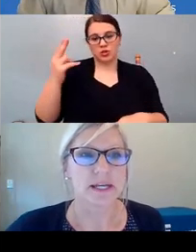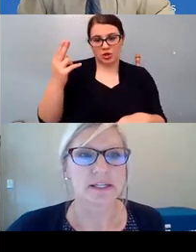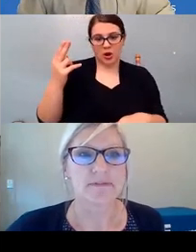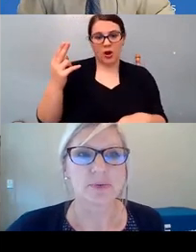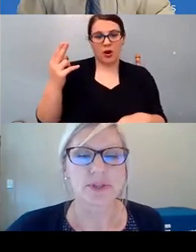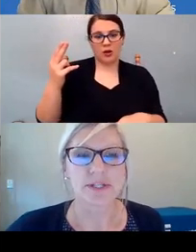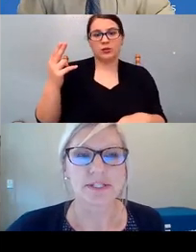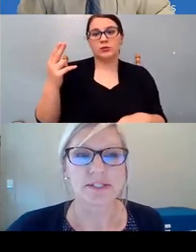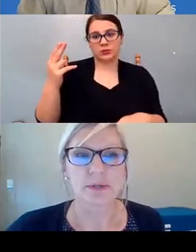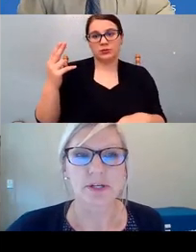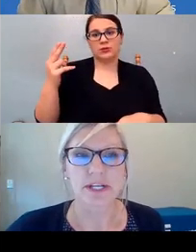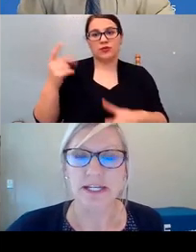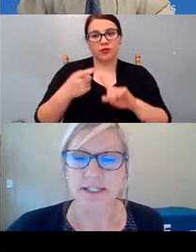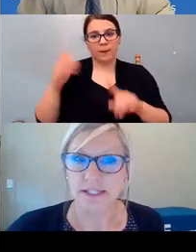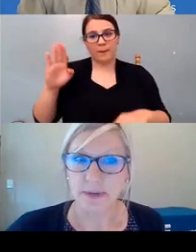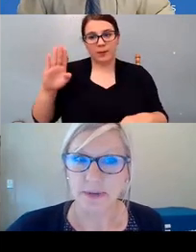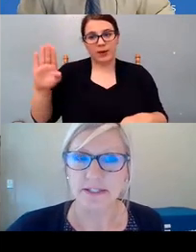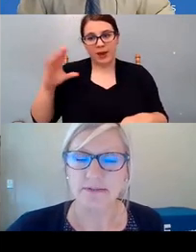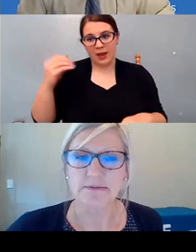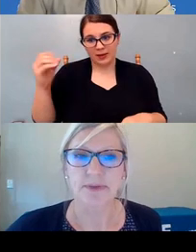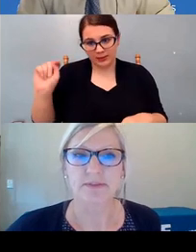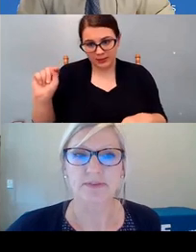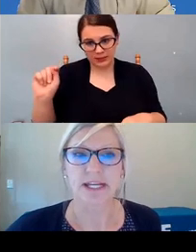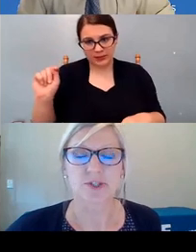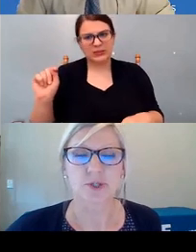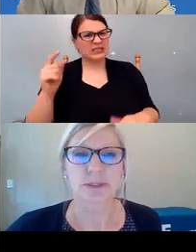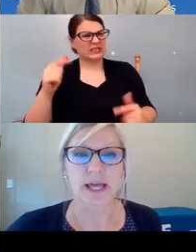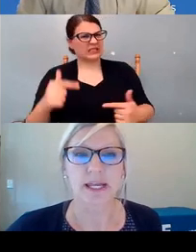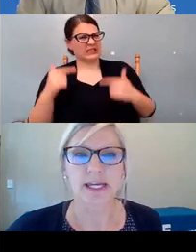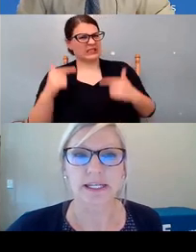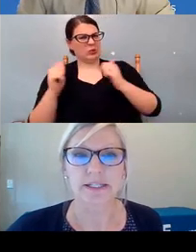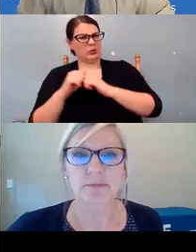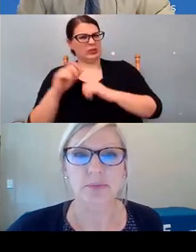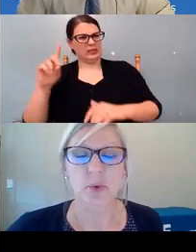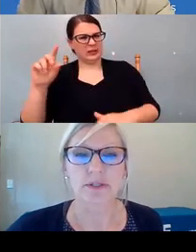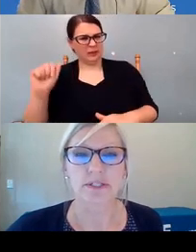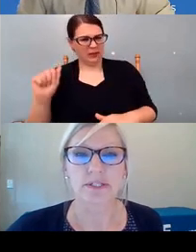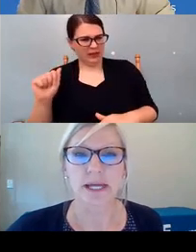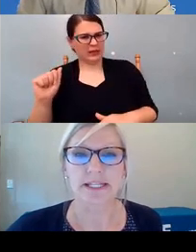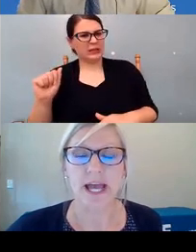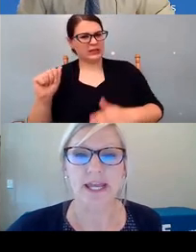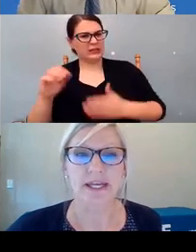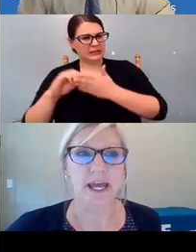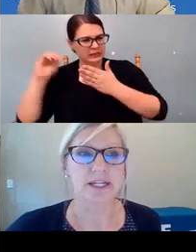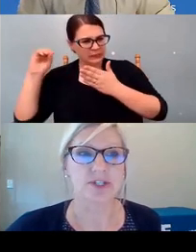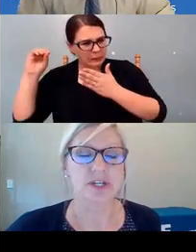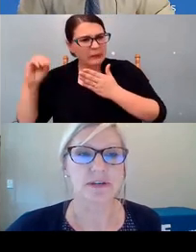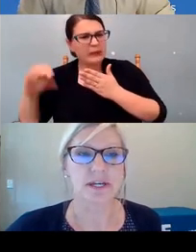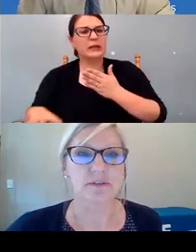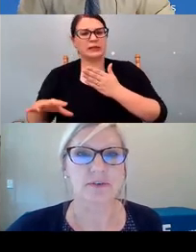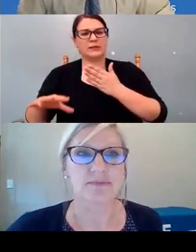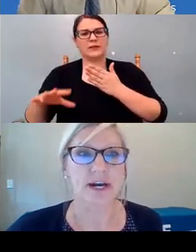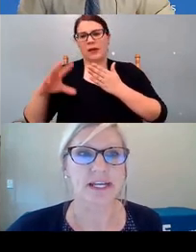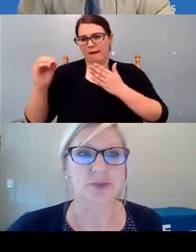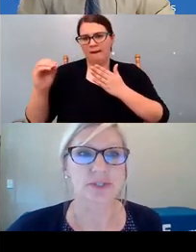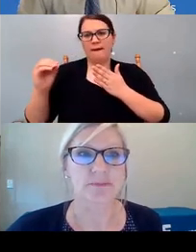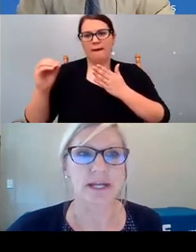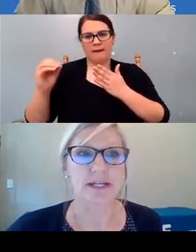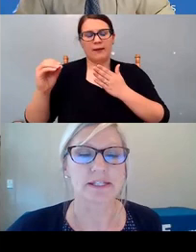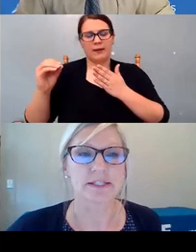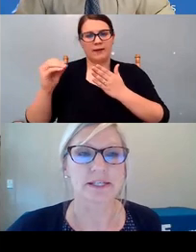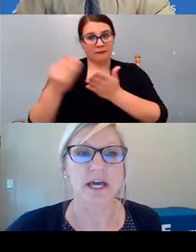Truist. Living with a disability is expensive, and financial planning is important to maintaining and achieving